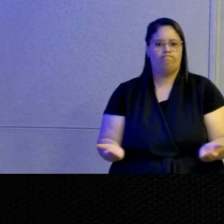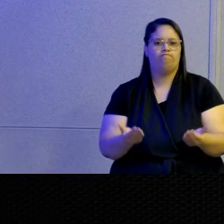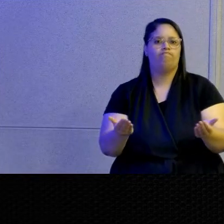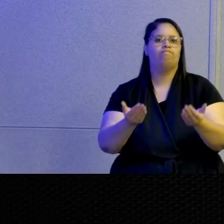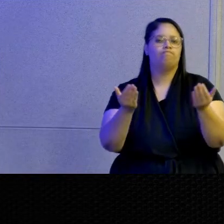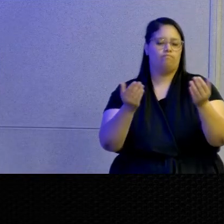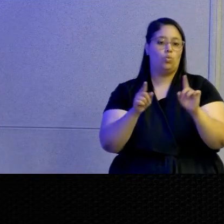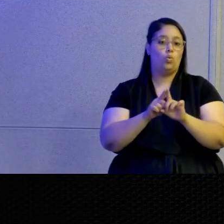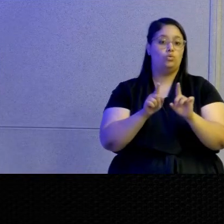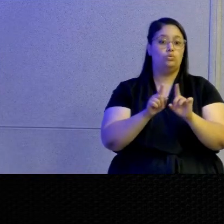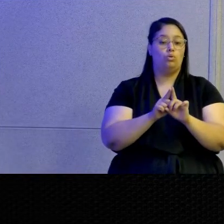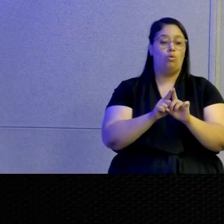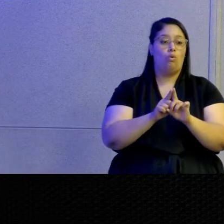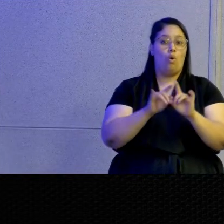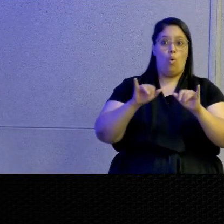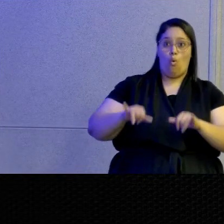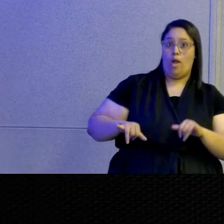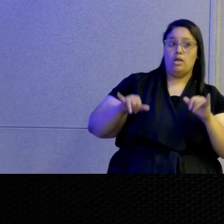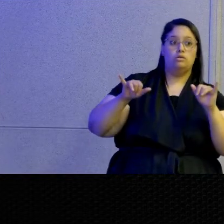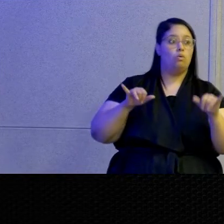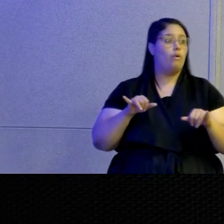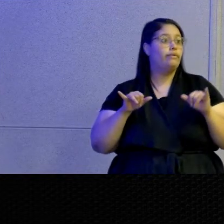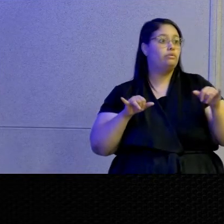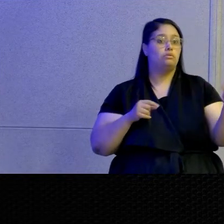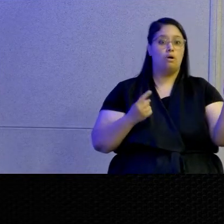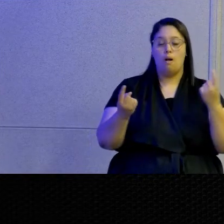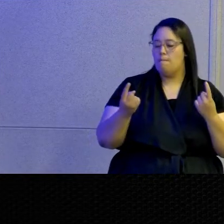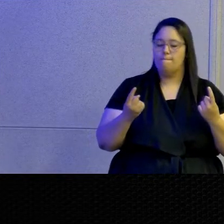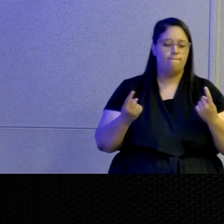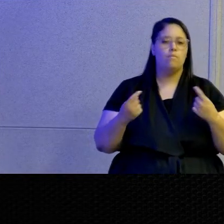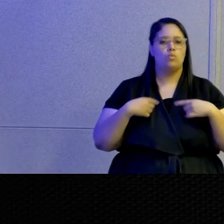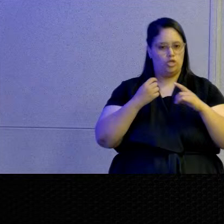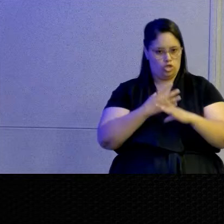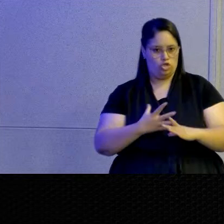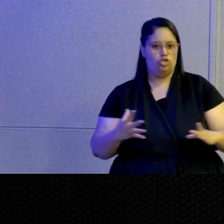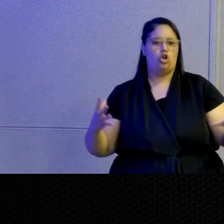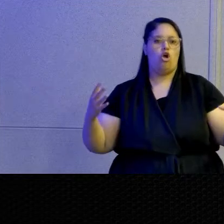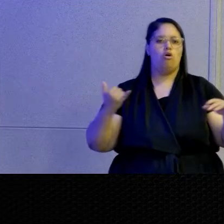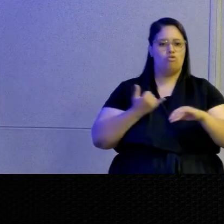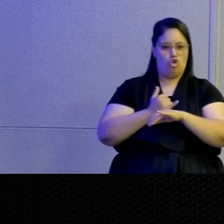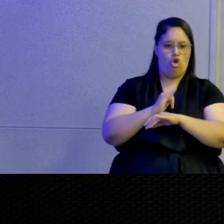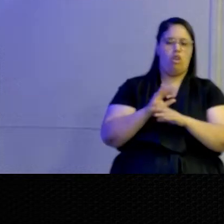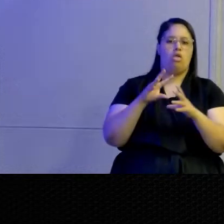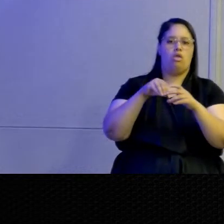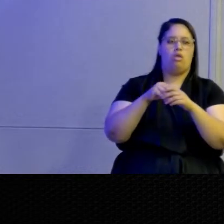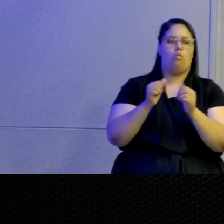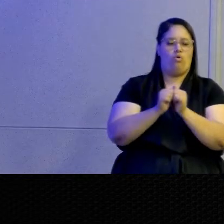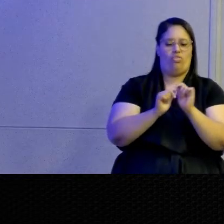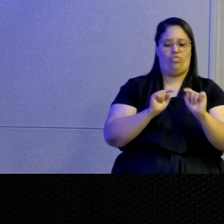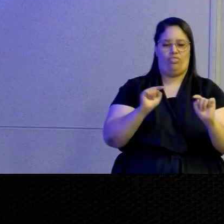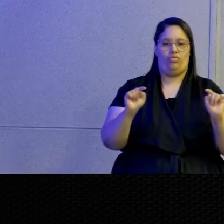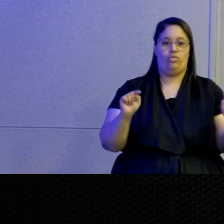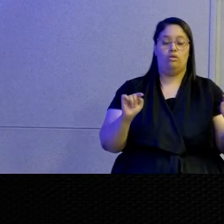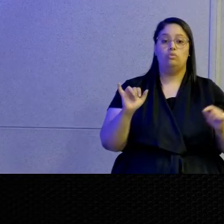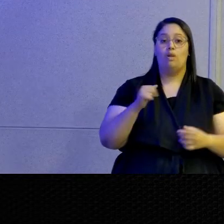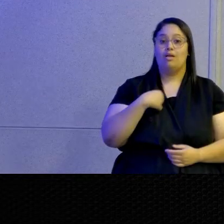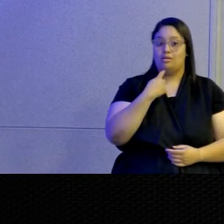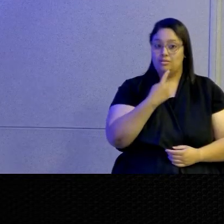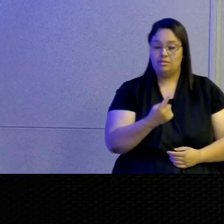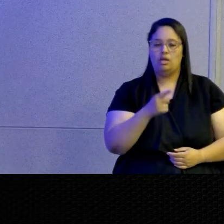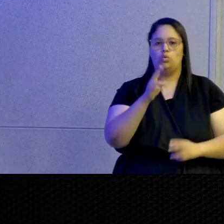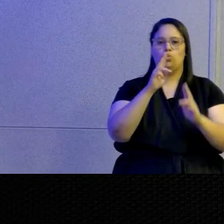not only just waiting for them to come, but start through with them. And as I was saying, it's